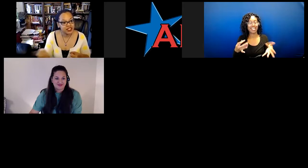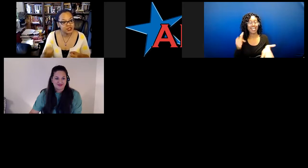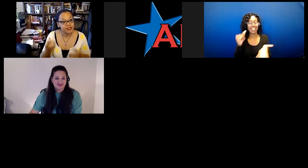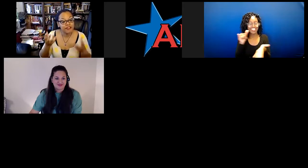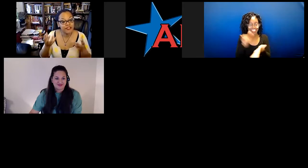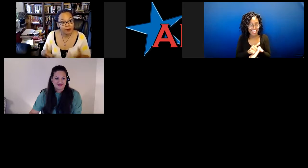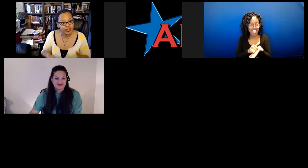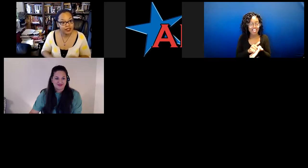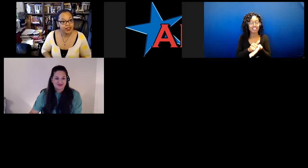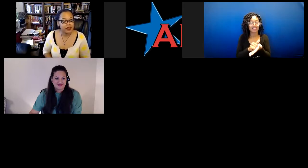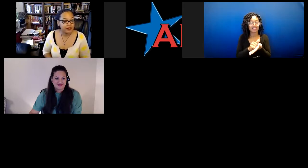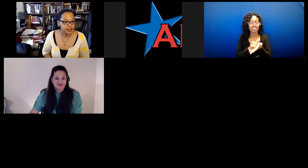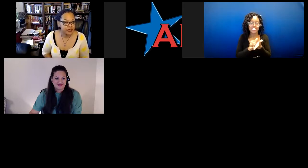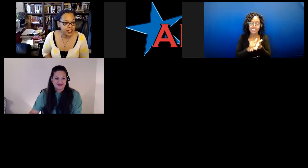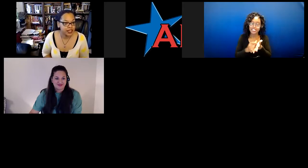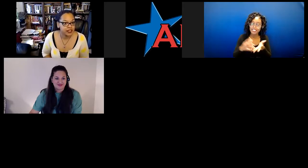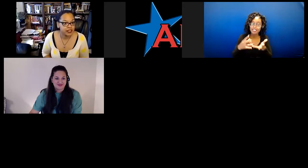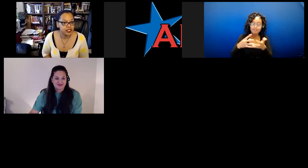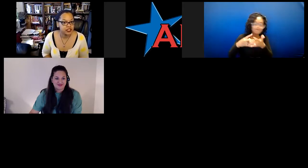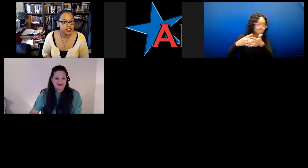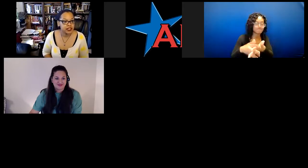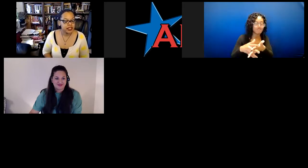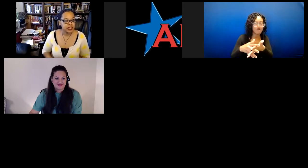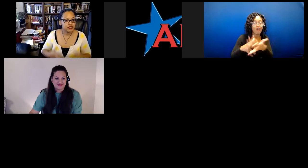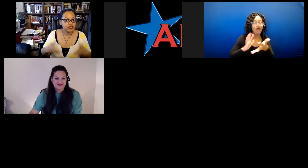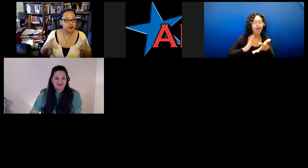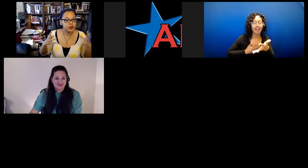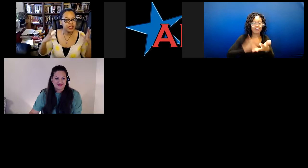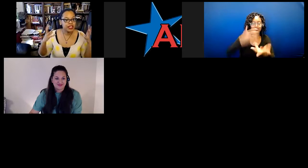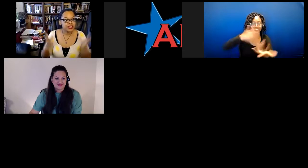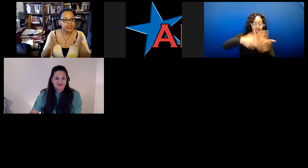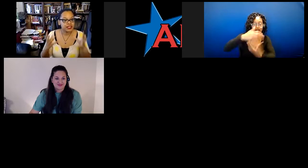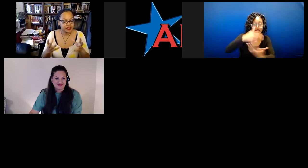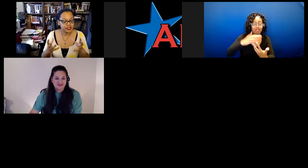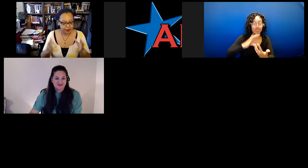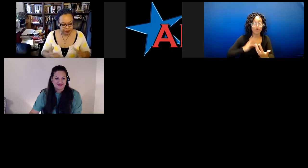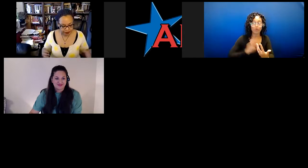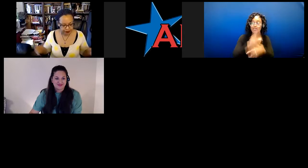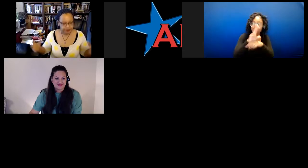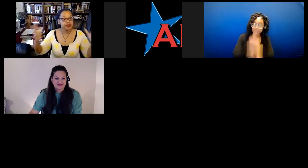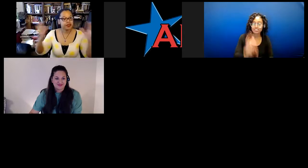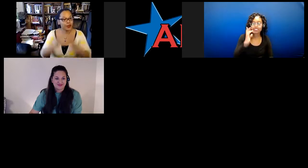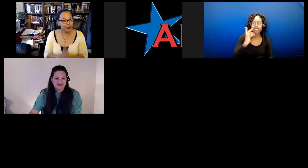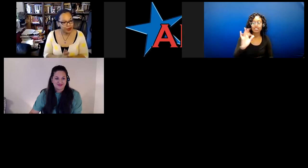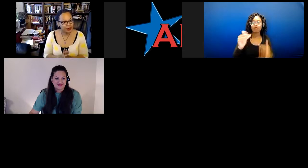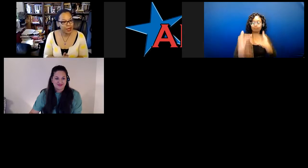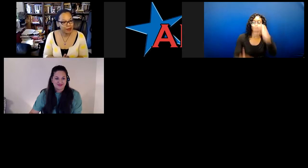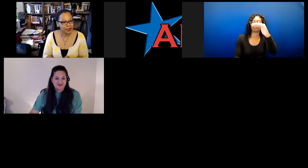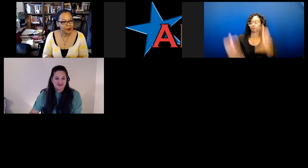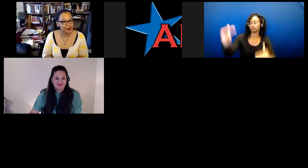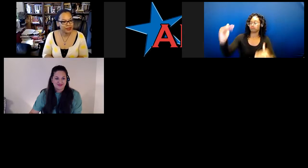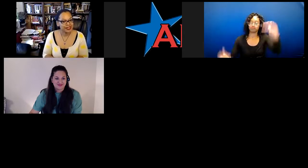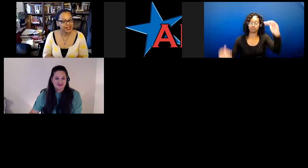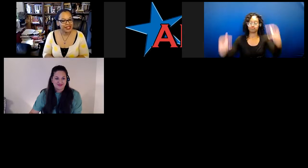insidiously into the fabric of our society and our conditioning. And so in this, all of this was happening